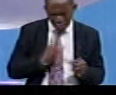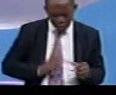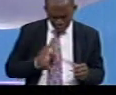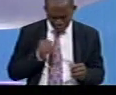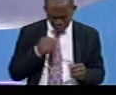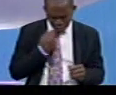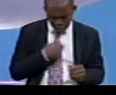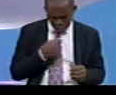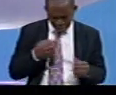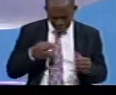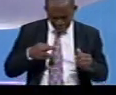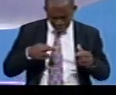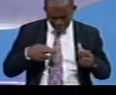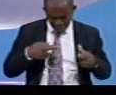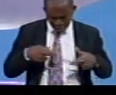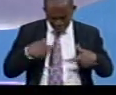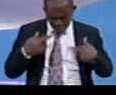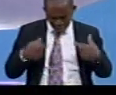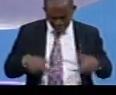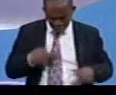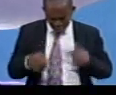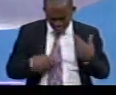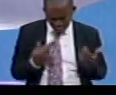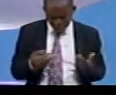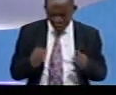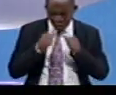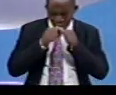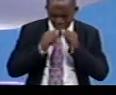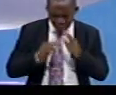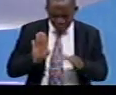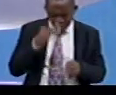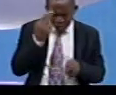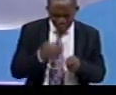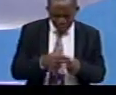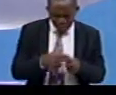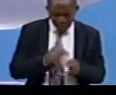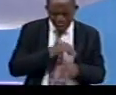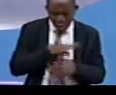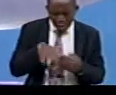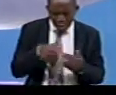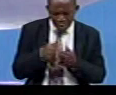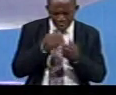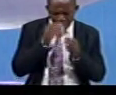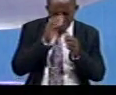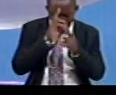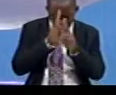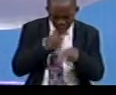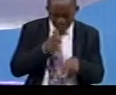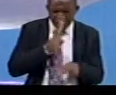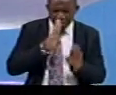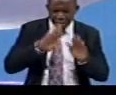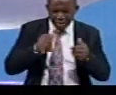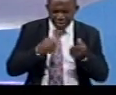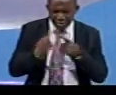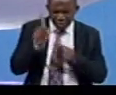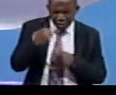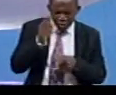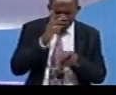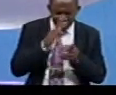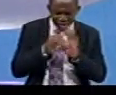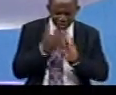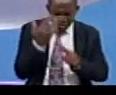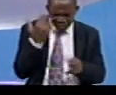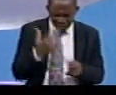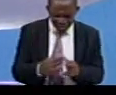rejoice. We bless you. All praises, honor be given to you in Jesus'